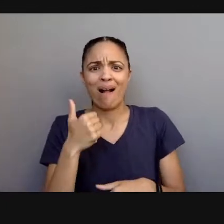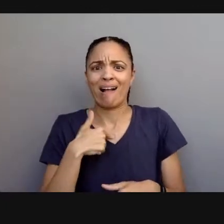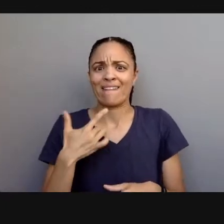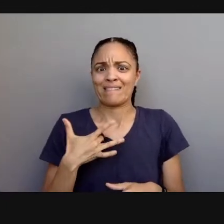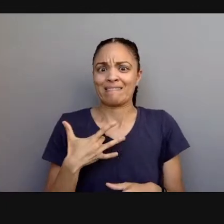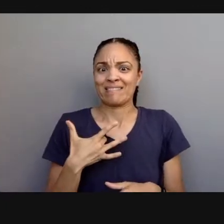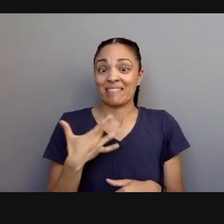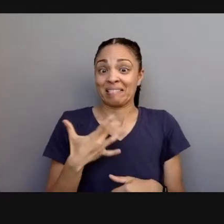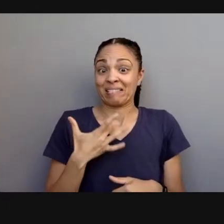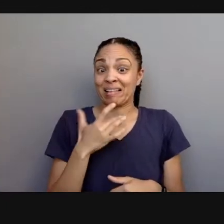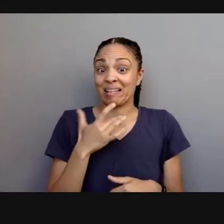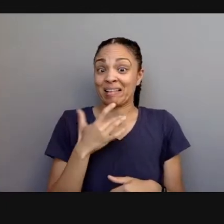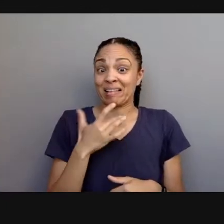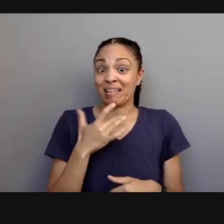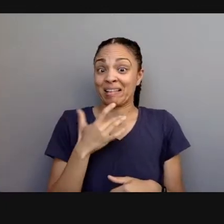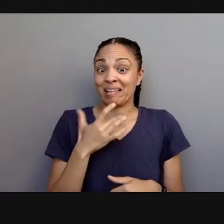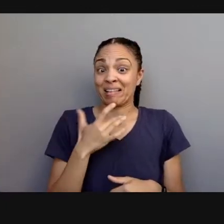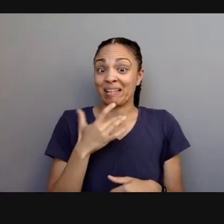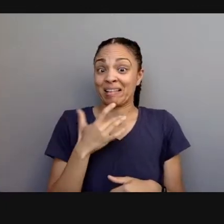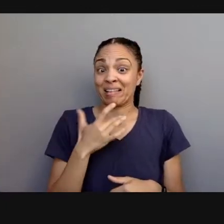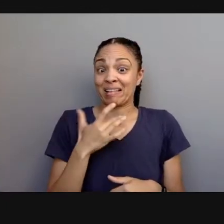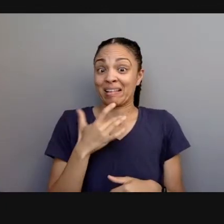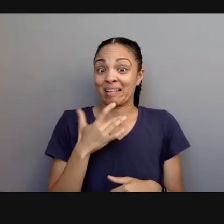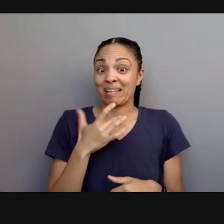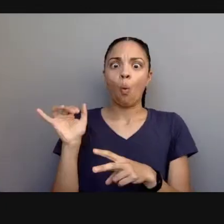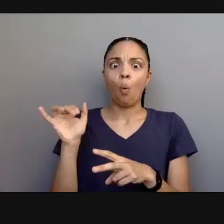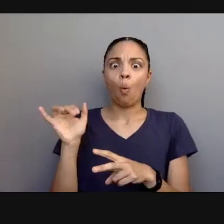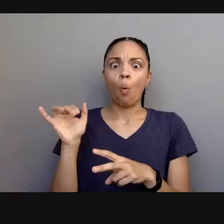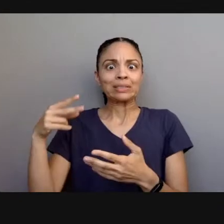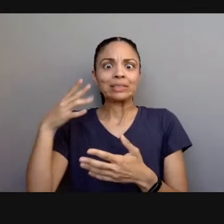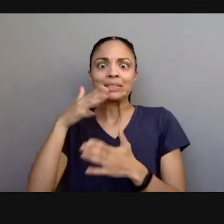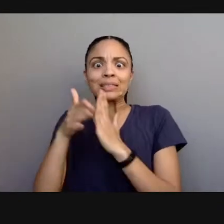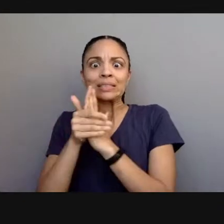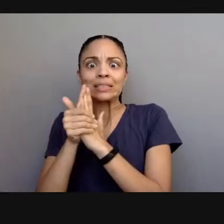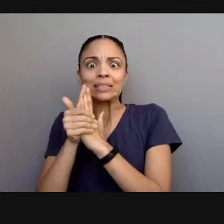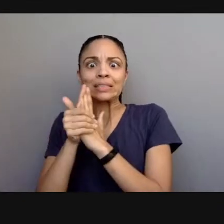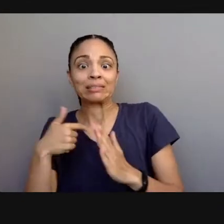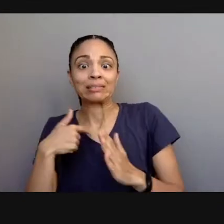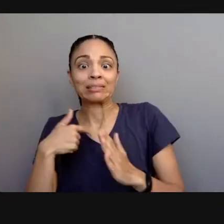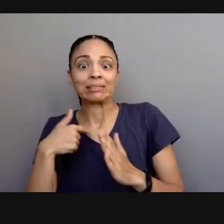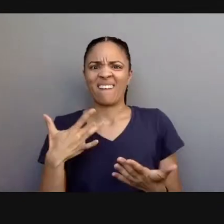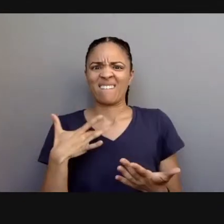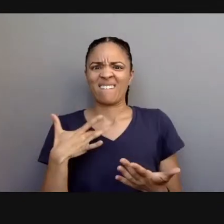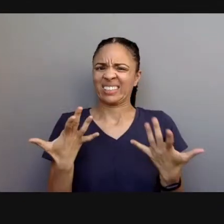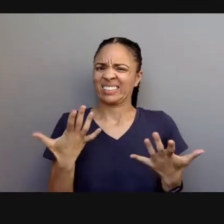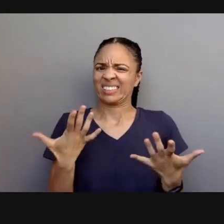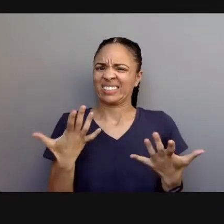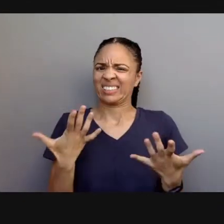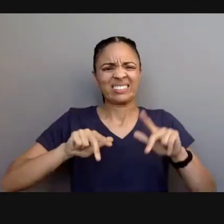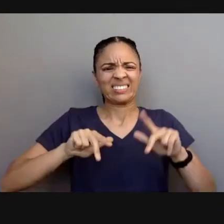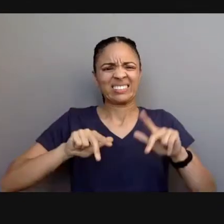I could barely do a split. So I didn't know what I got myself into. But yeah, so then I just kind of got submerged in